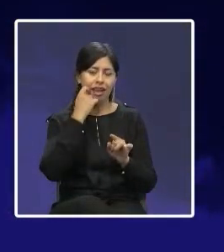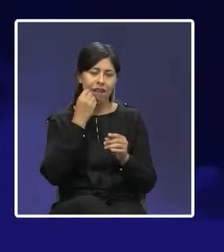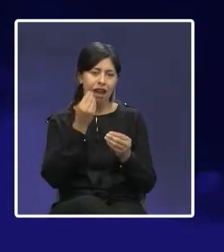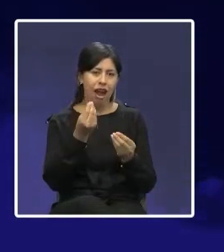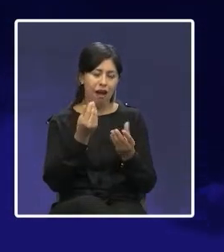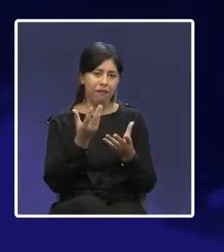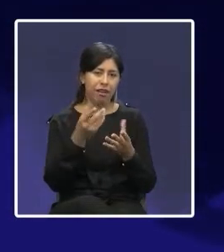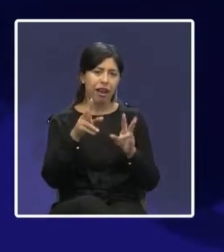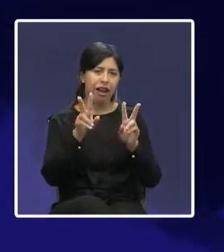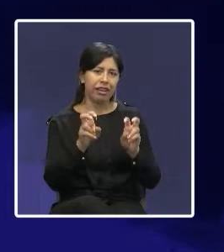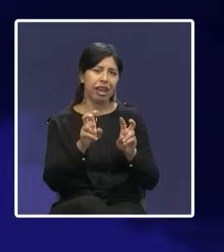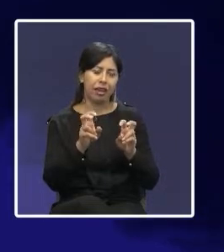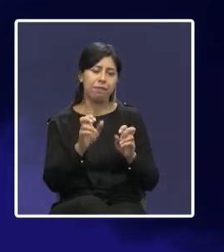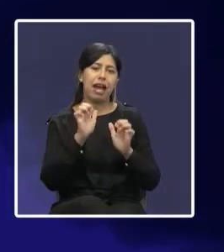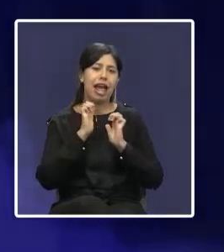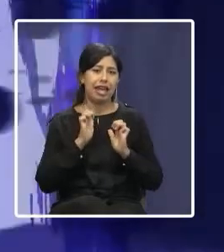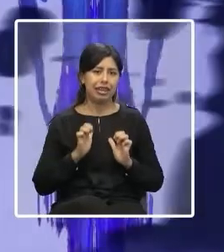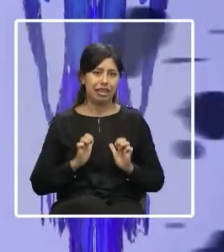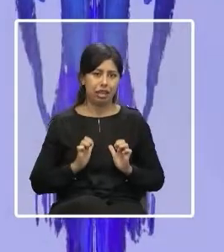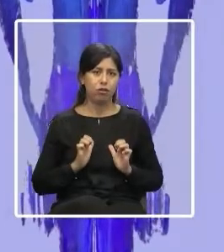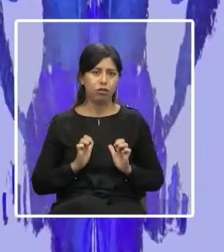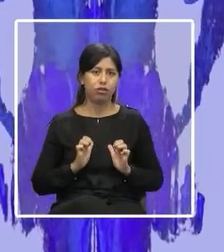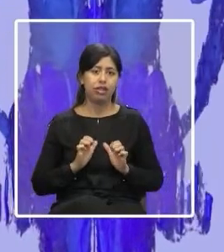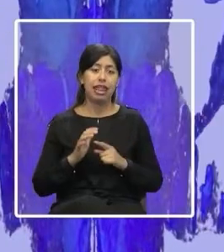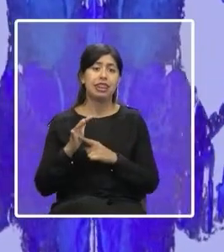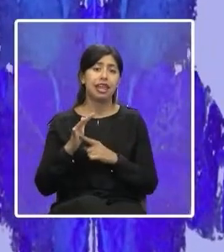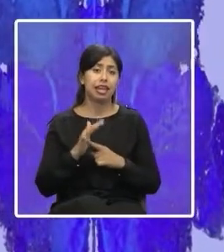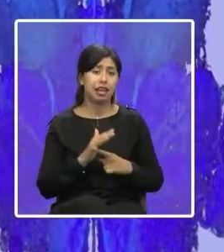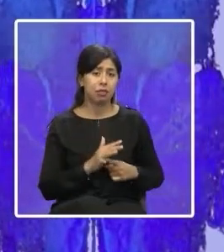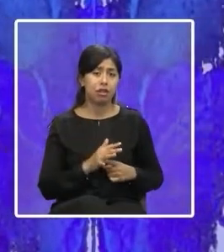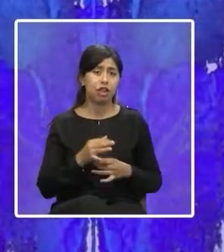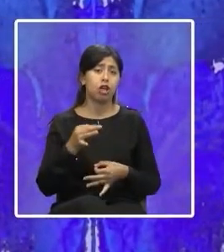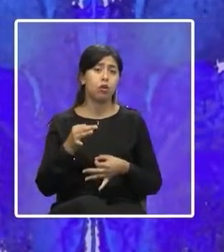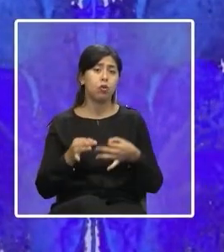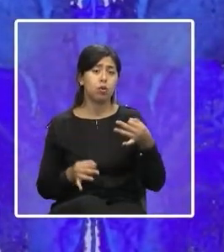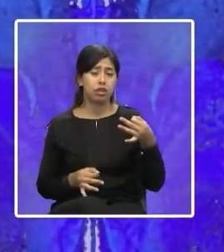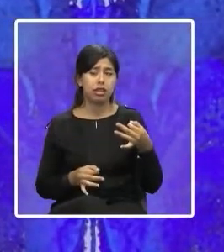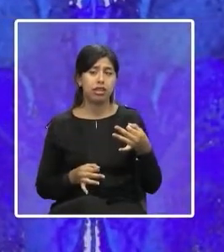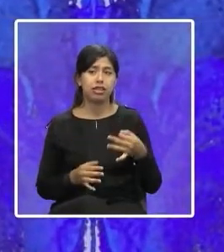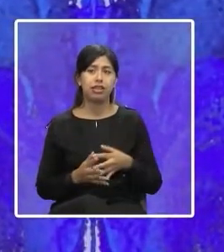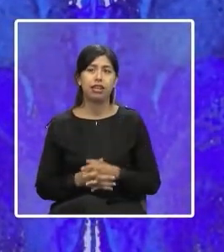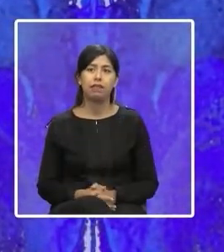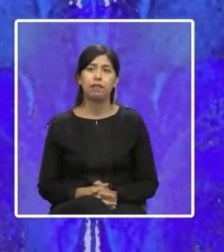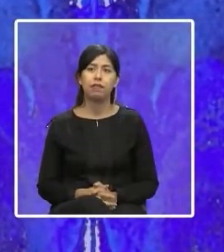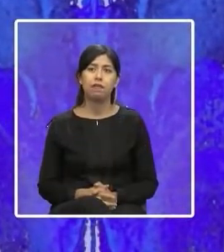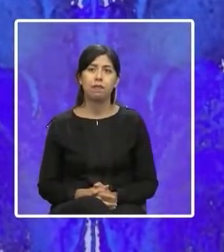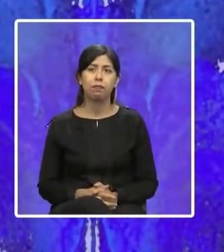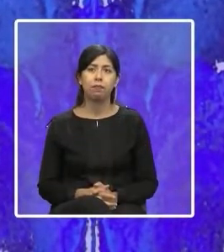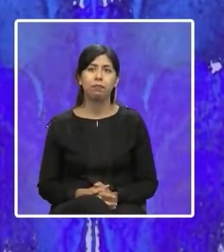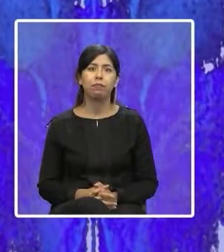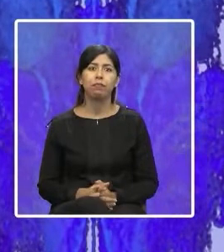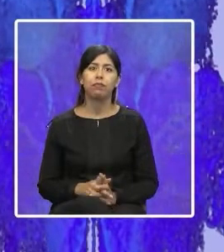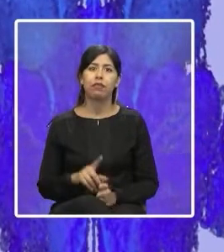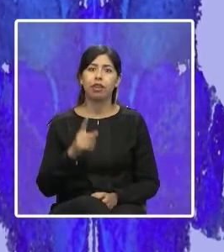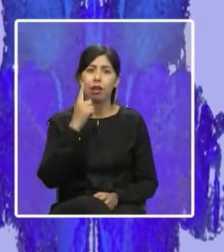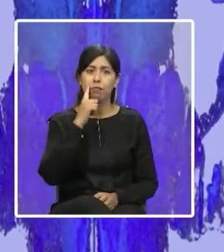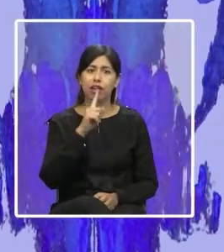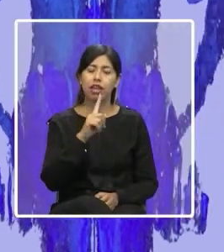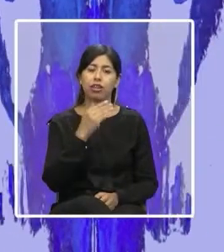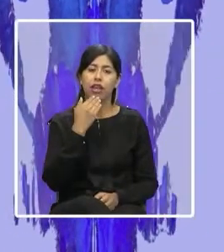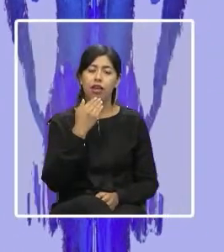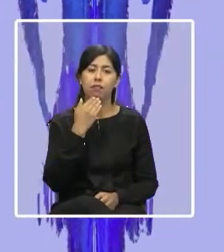discrimination, unfairness, but also censorship of contents, and as I would like to focus on that, respect